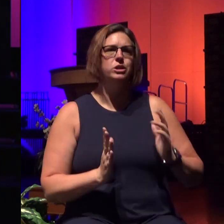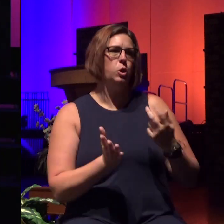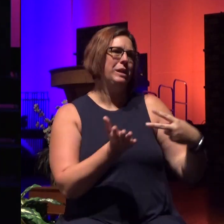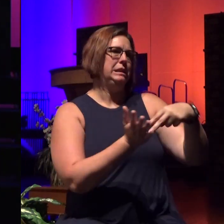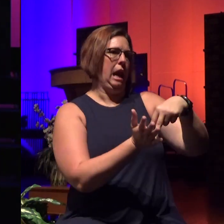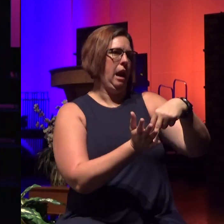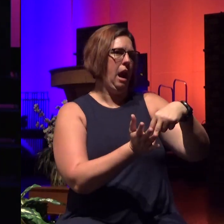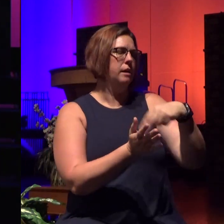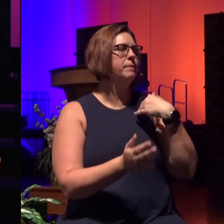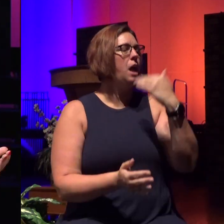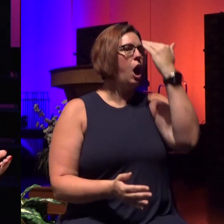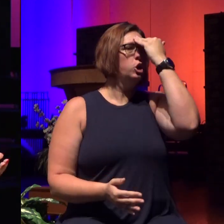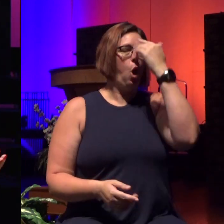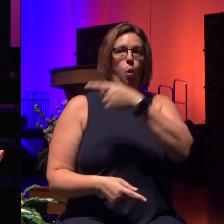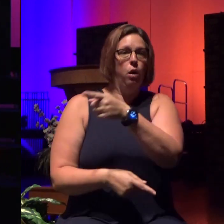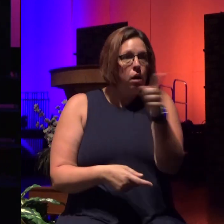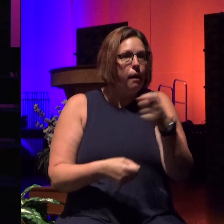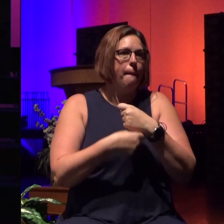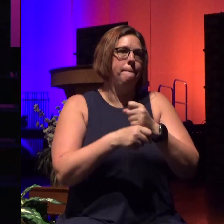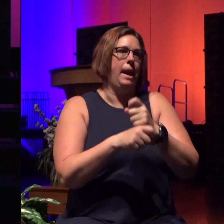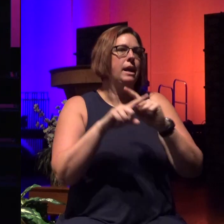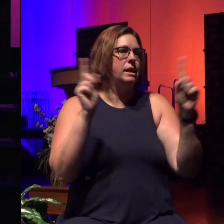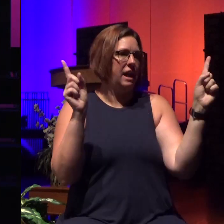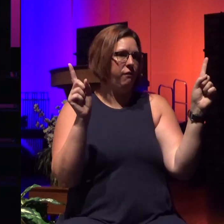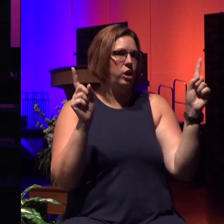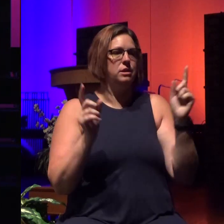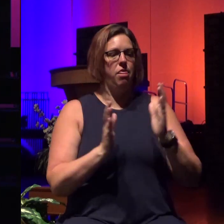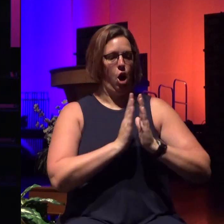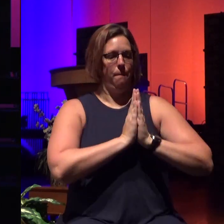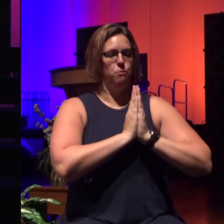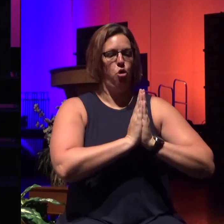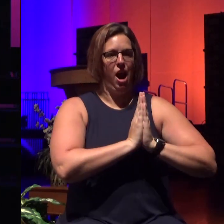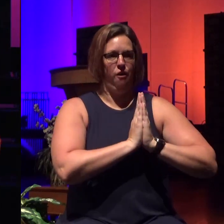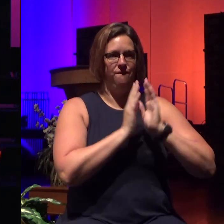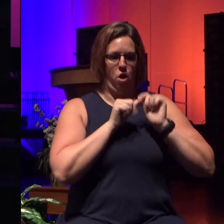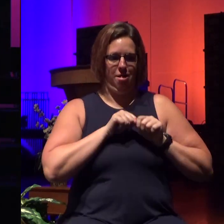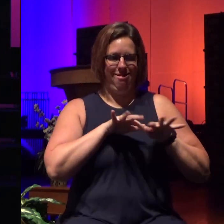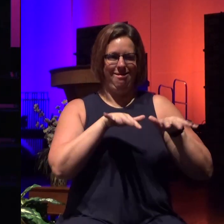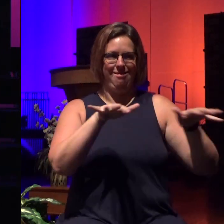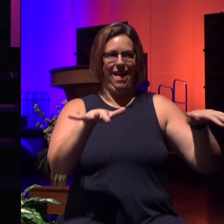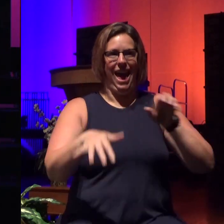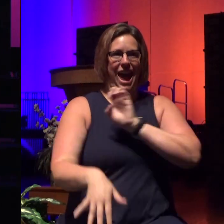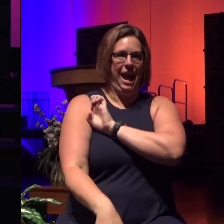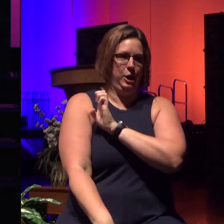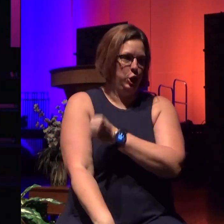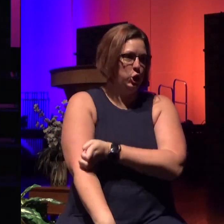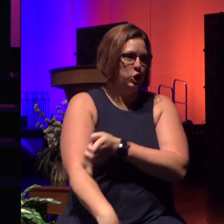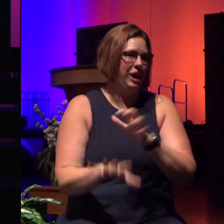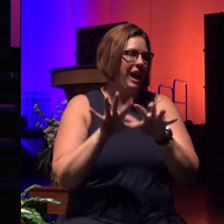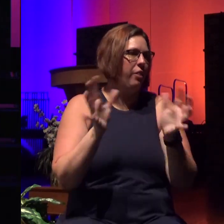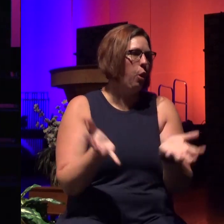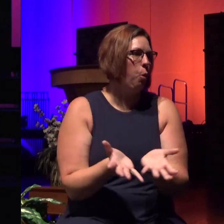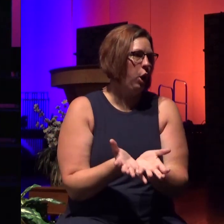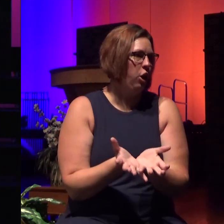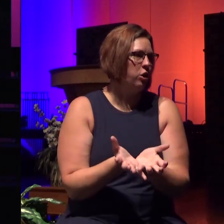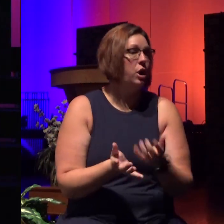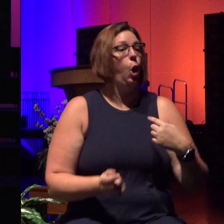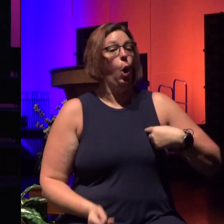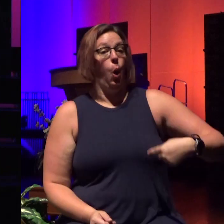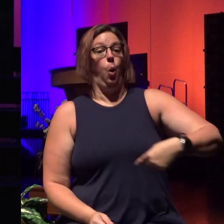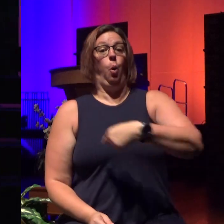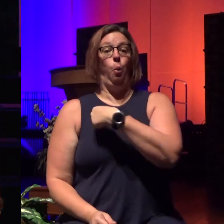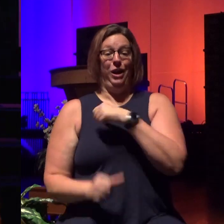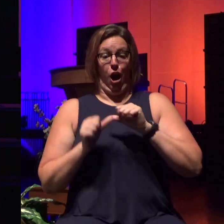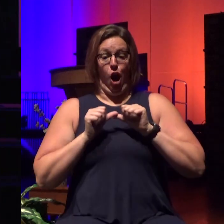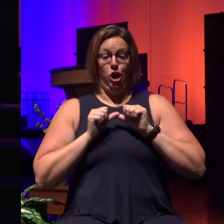prayer, for I know that they make a difference by their prayerful consciousness and by their energy in this world, that we are